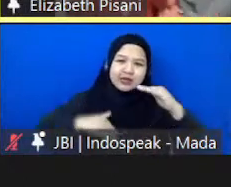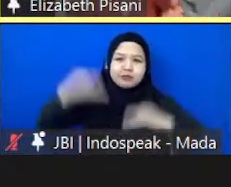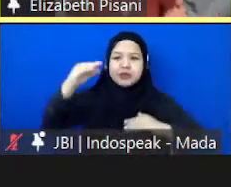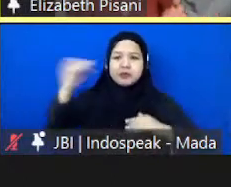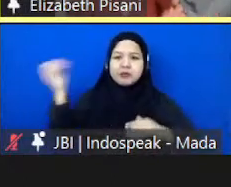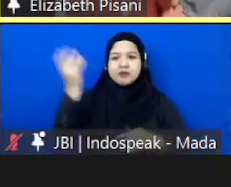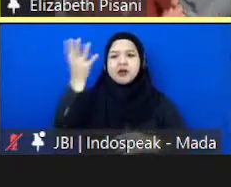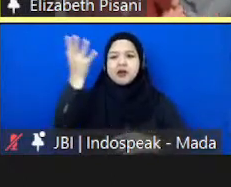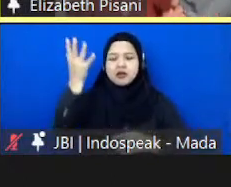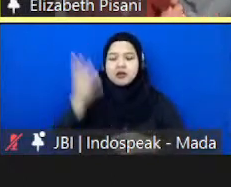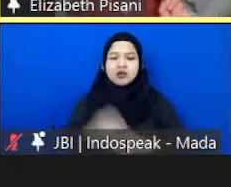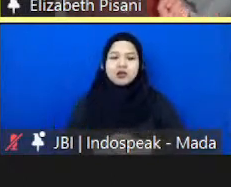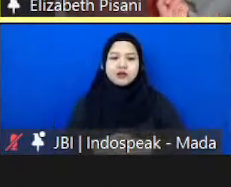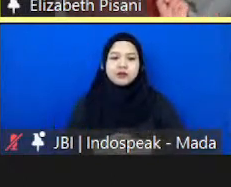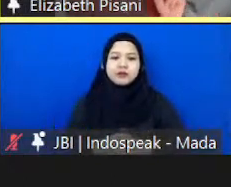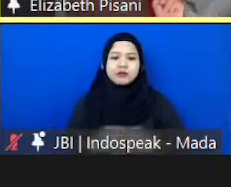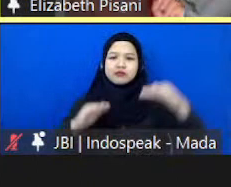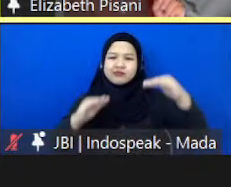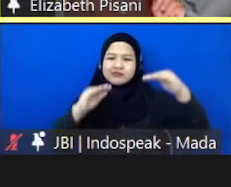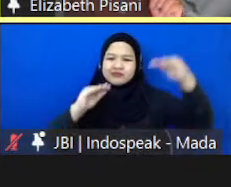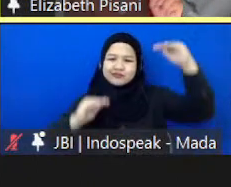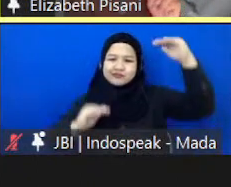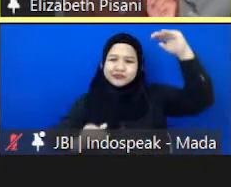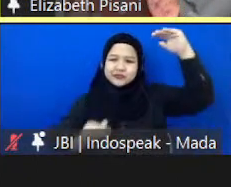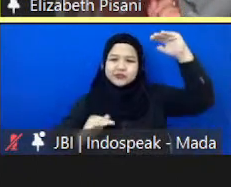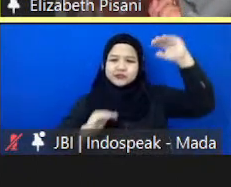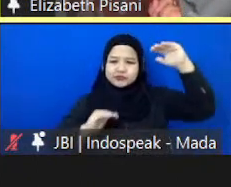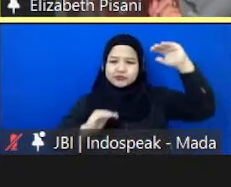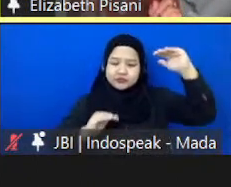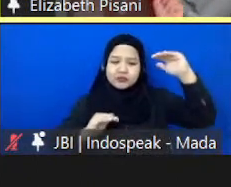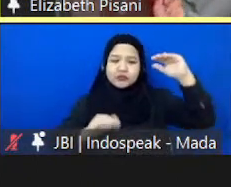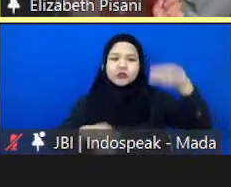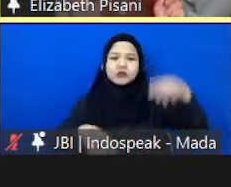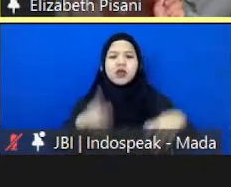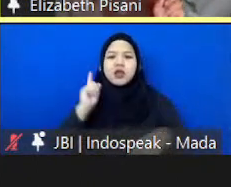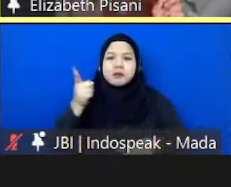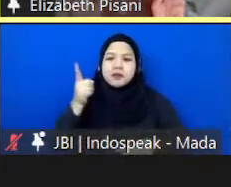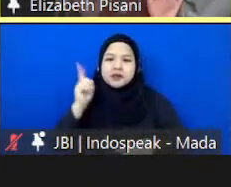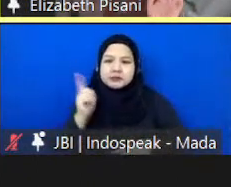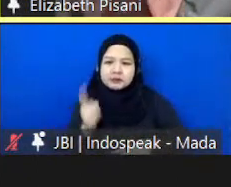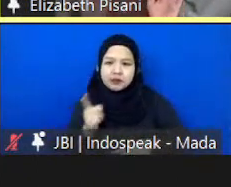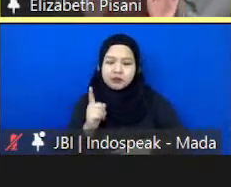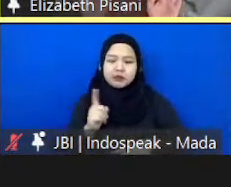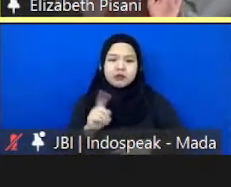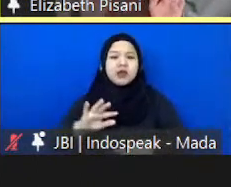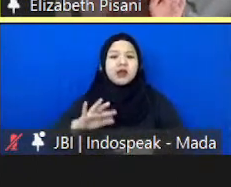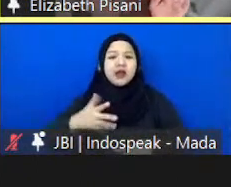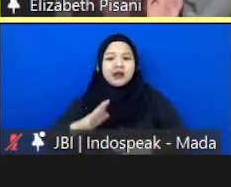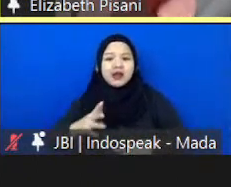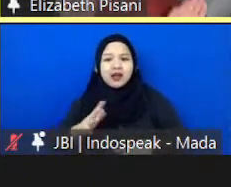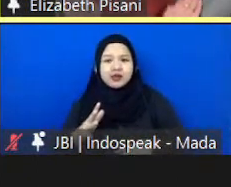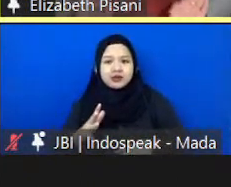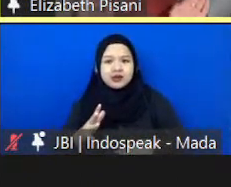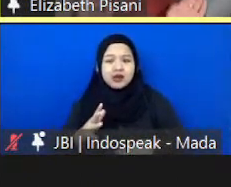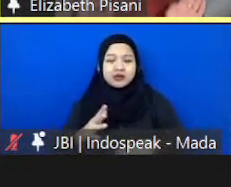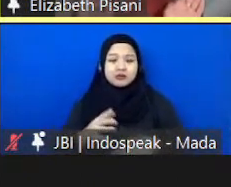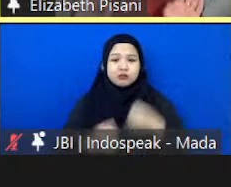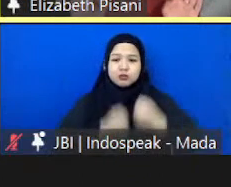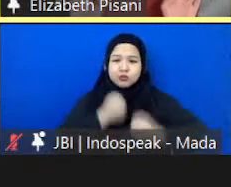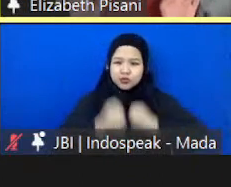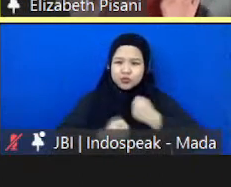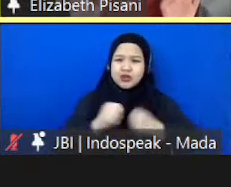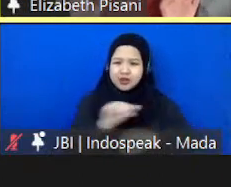that's a pretty big gap. But what's happening here? Sometimes it's the same company. These are different